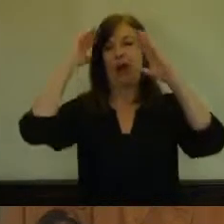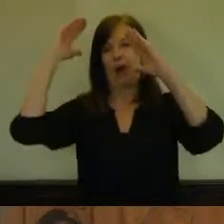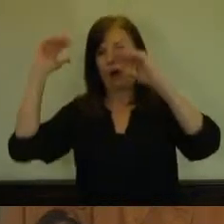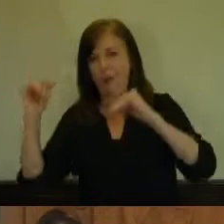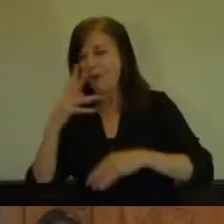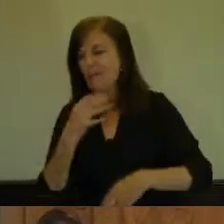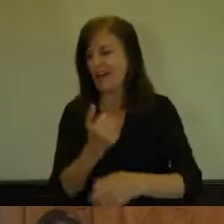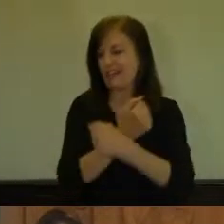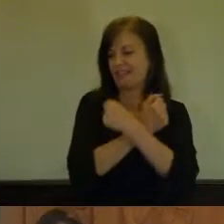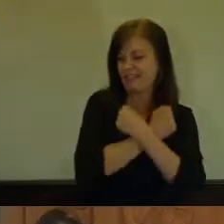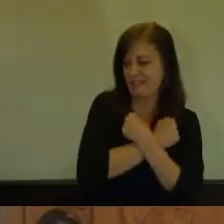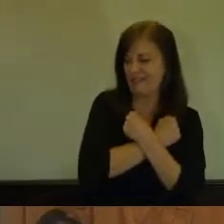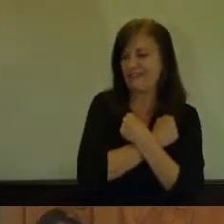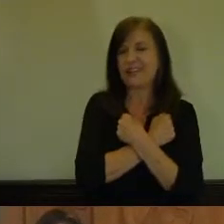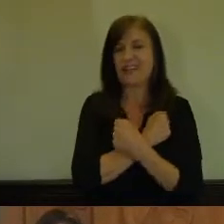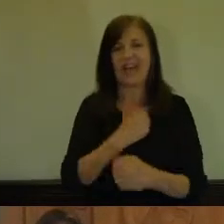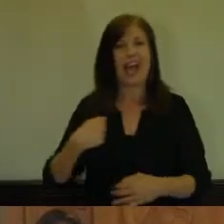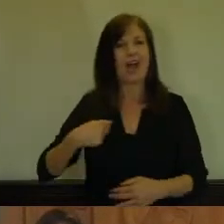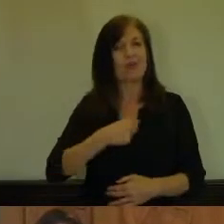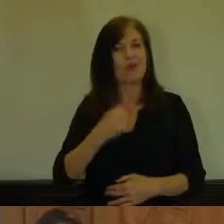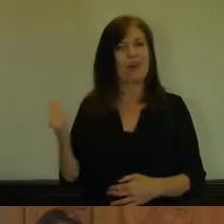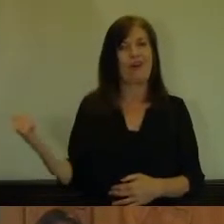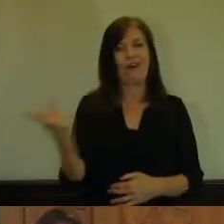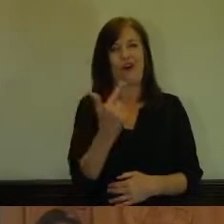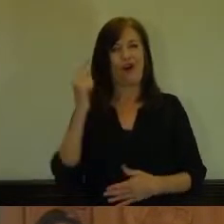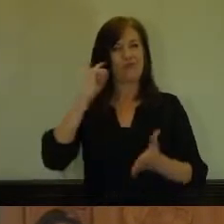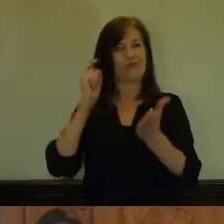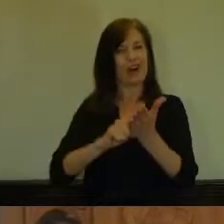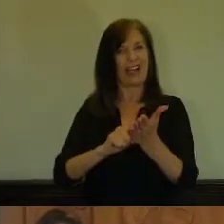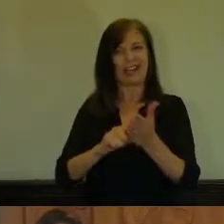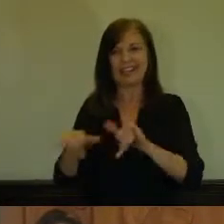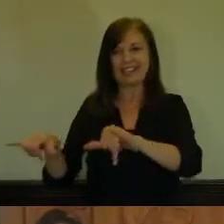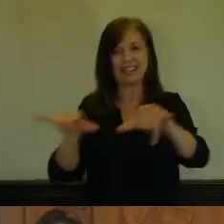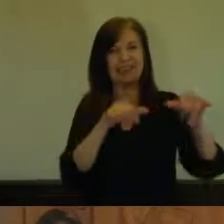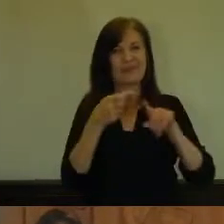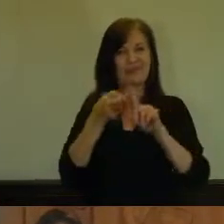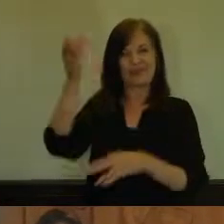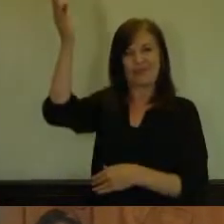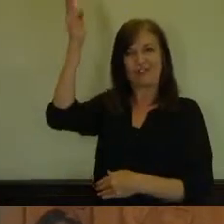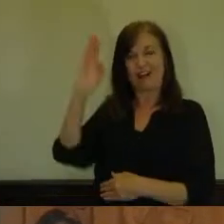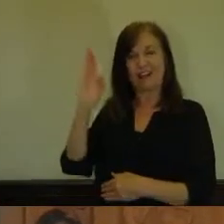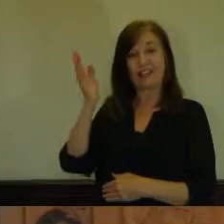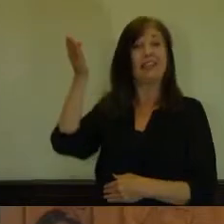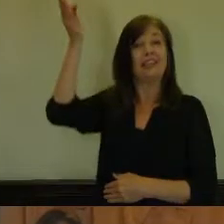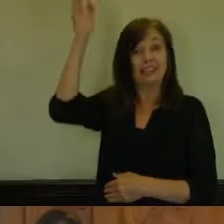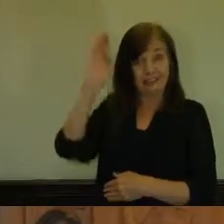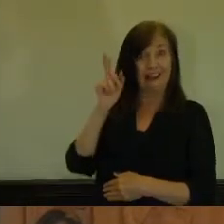from which we all came, who's been waiting like